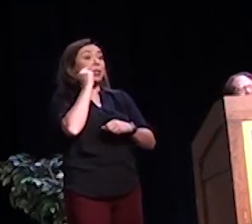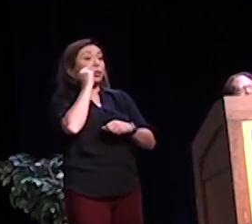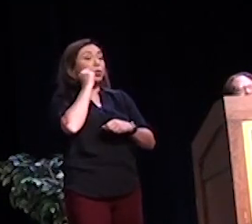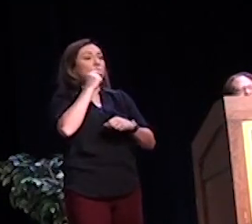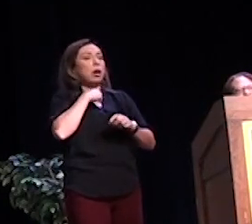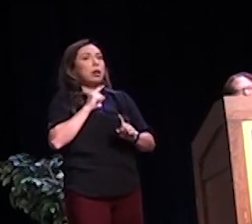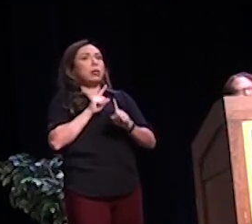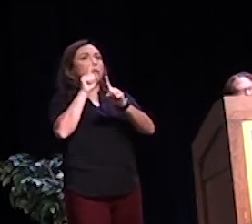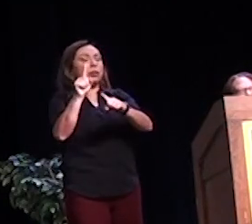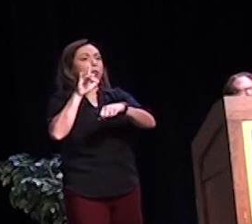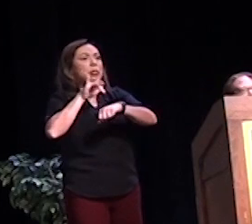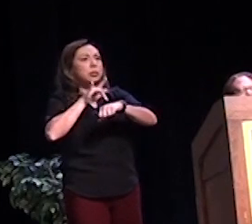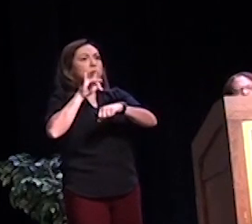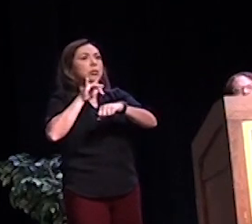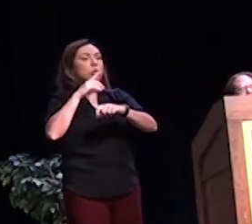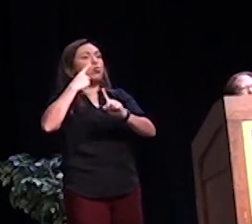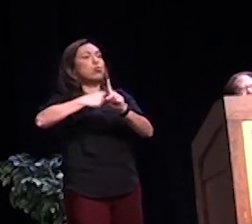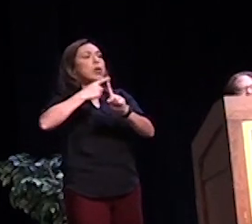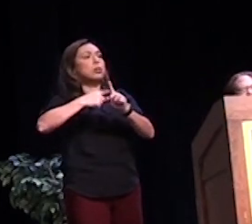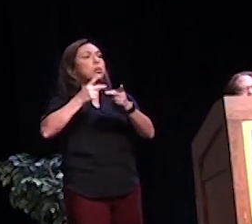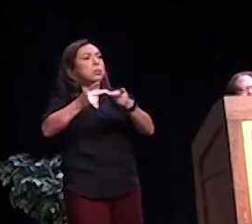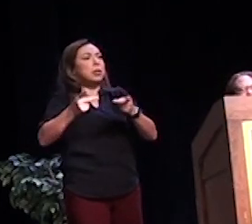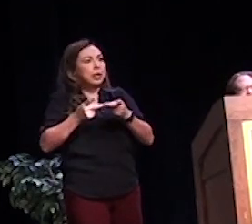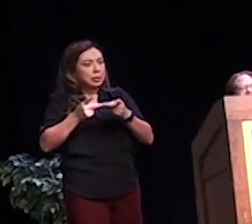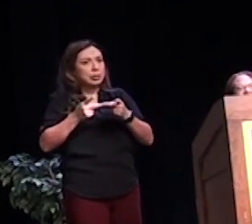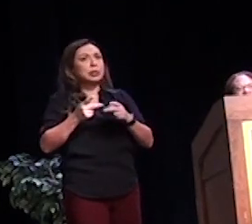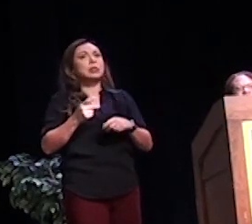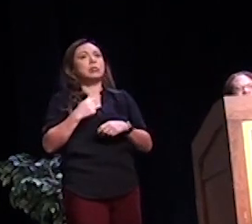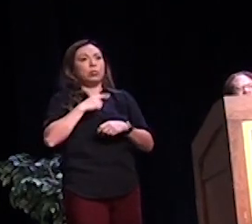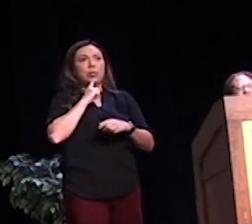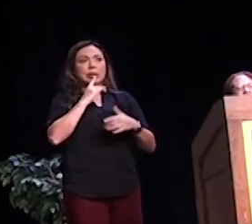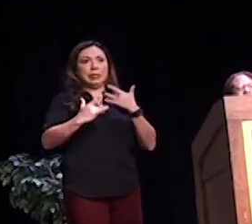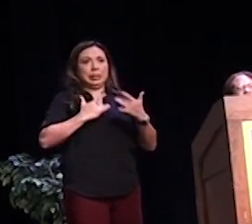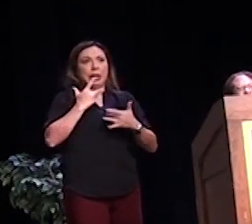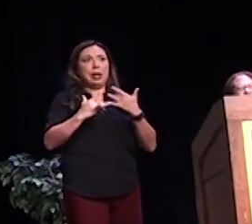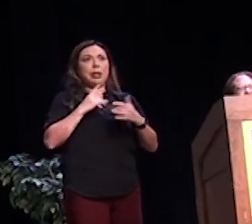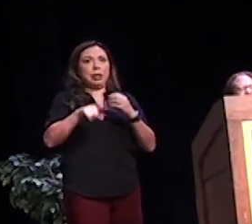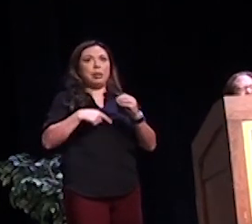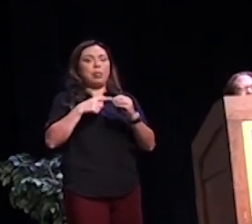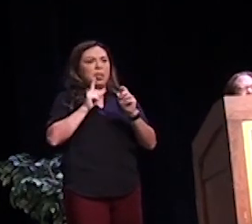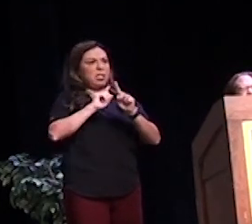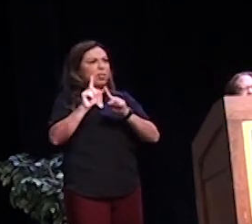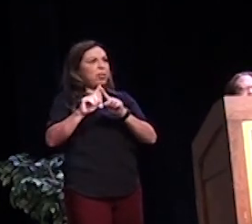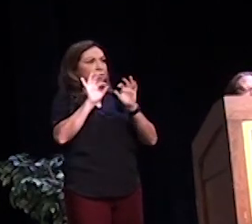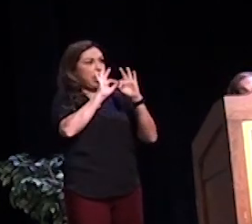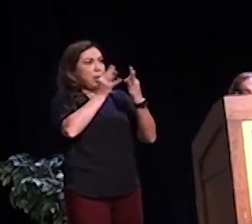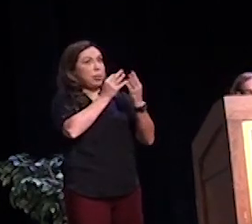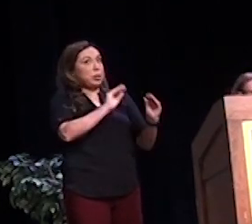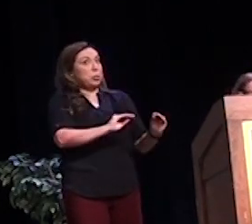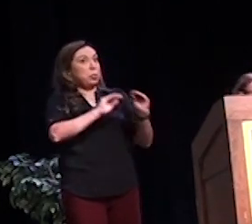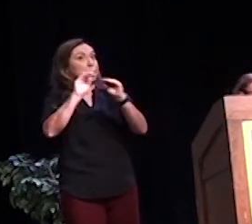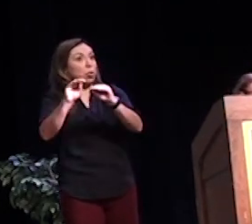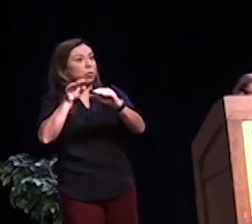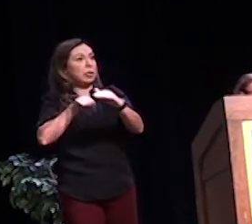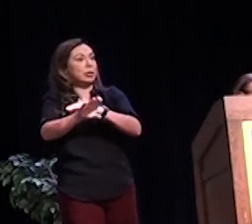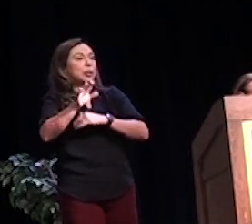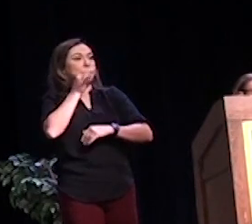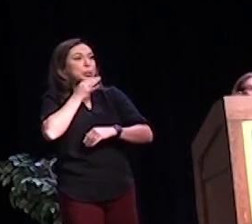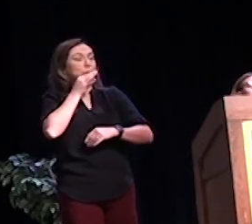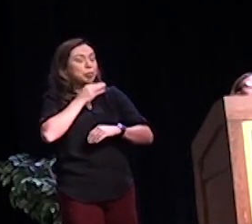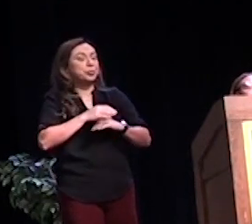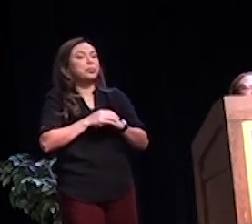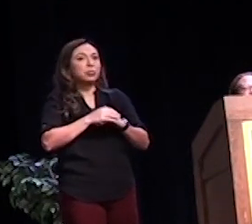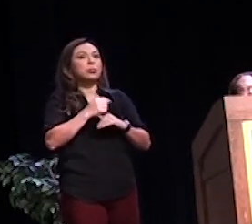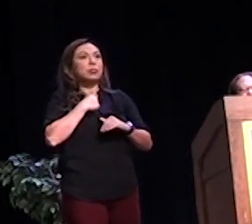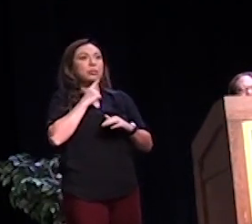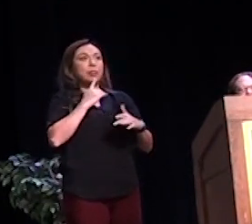Arcos rental site, which is moving along Reyna. Excited to hear that we found who was moving in there very shortly. And I was